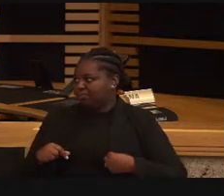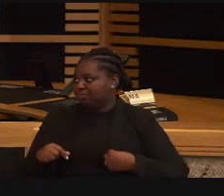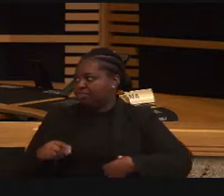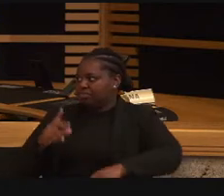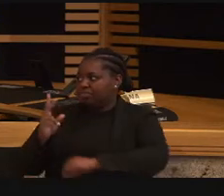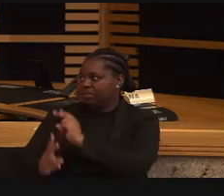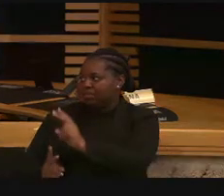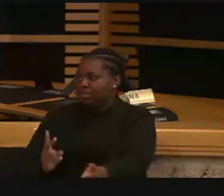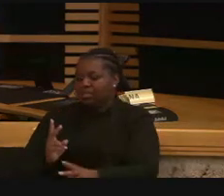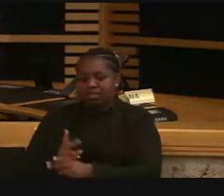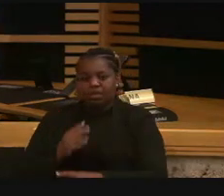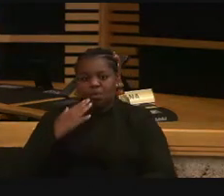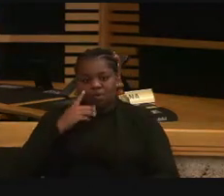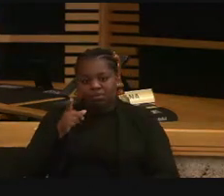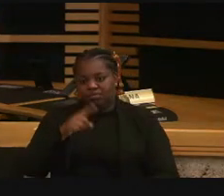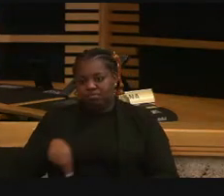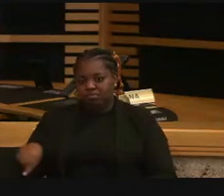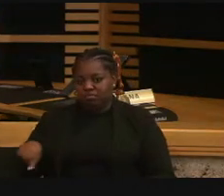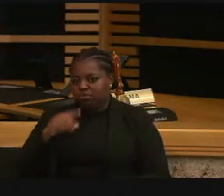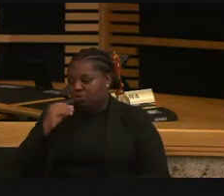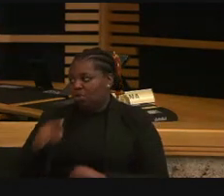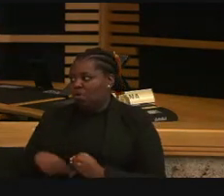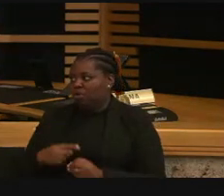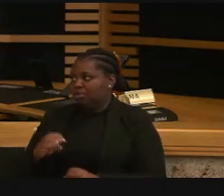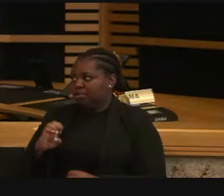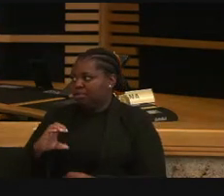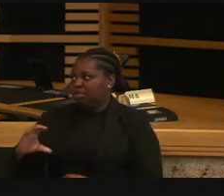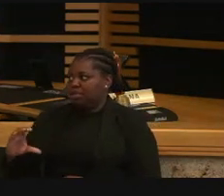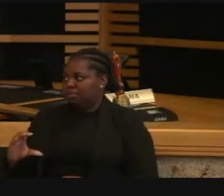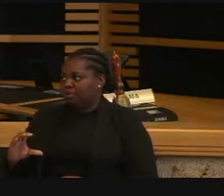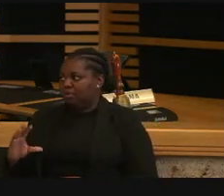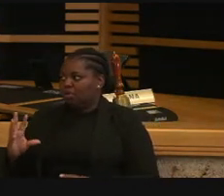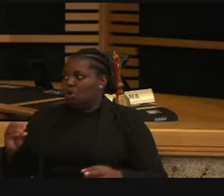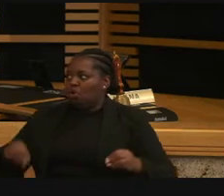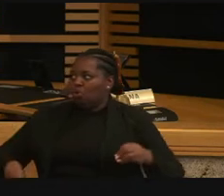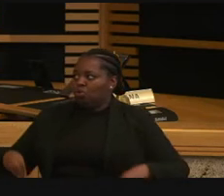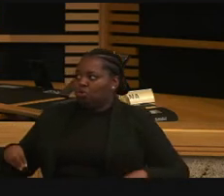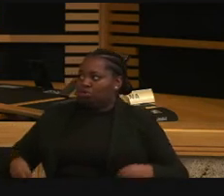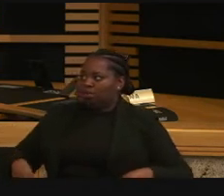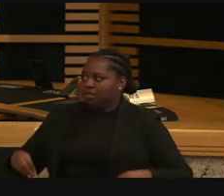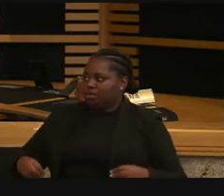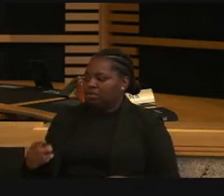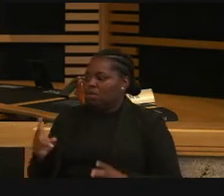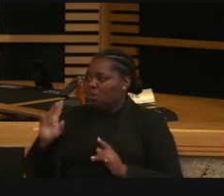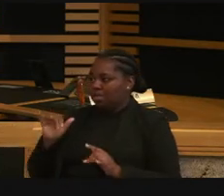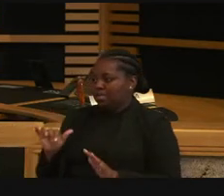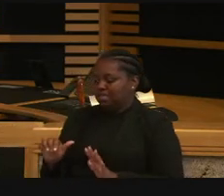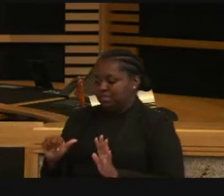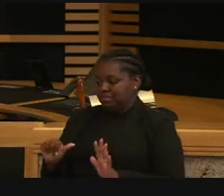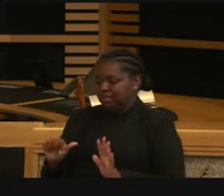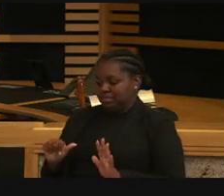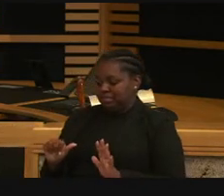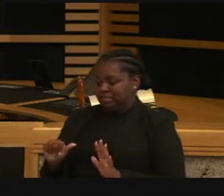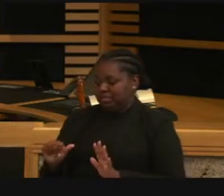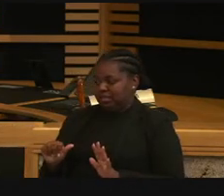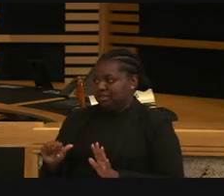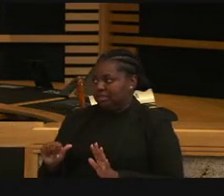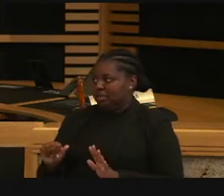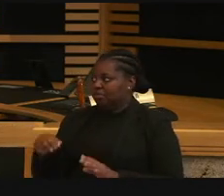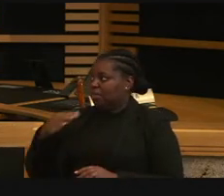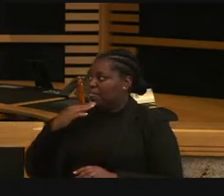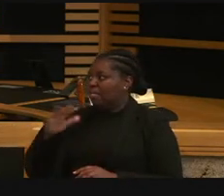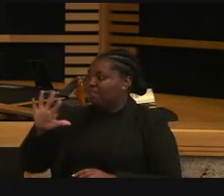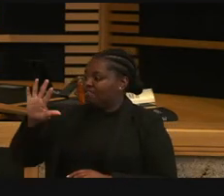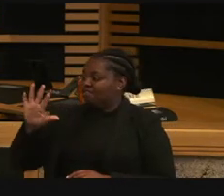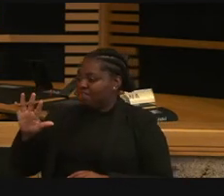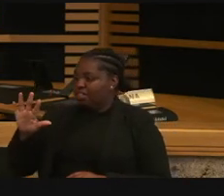Honourable Stevenson comes here, he talks about the Eastern Cape. Corruption Watch, the sixth report of the Corruption Watch, the fifth report